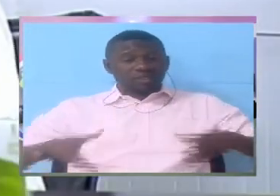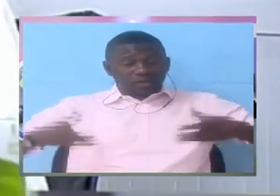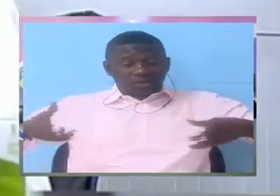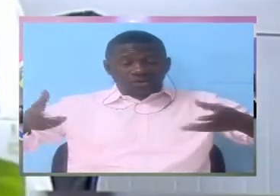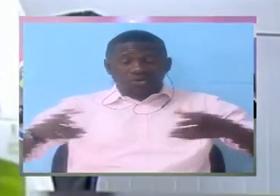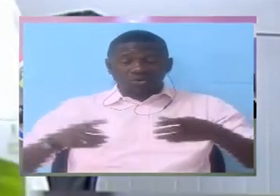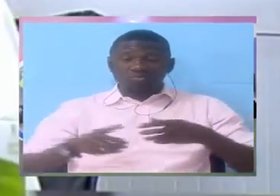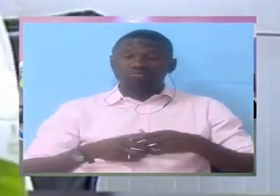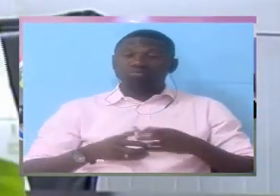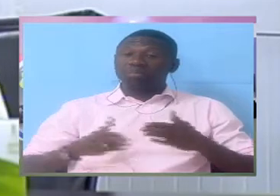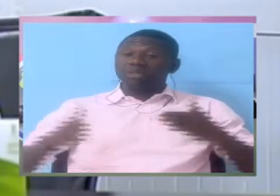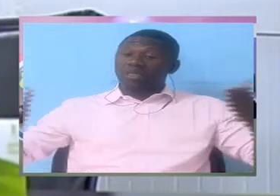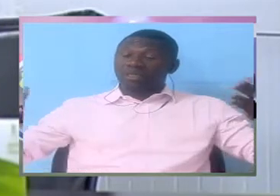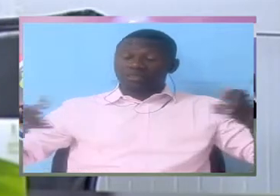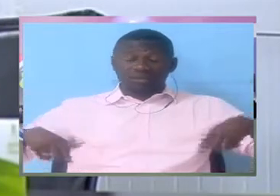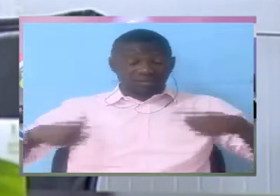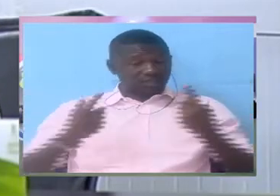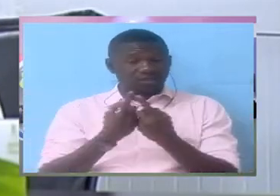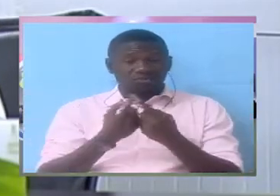chainsaws.